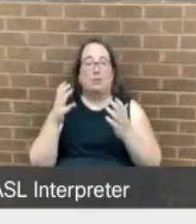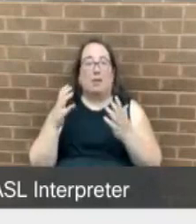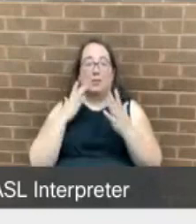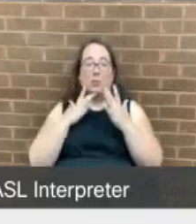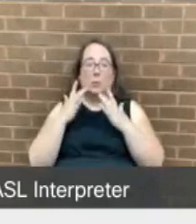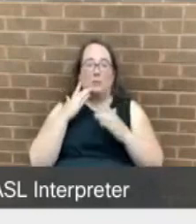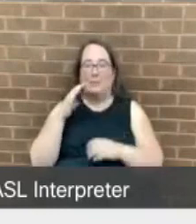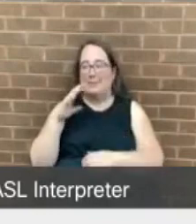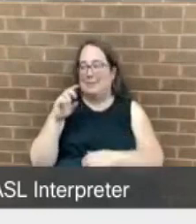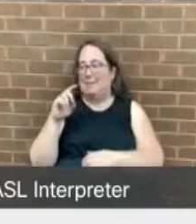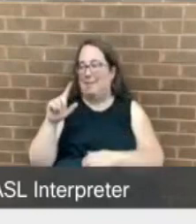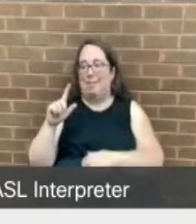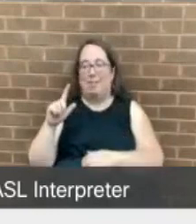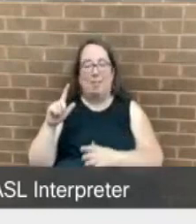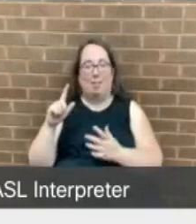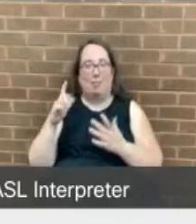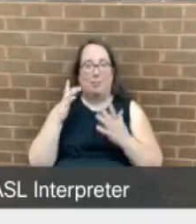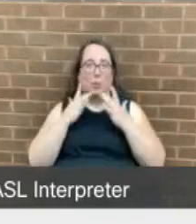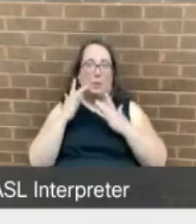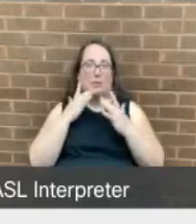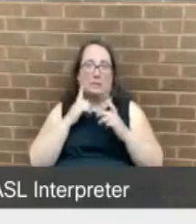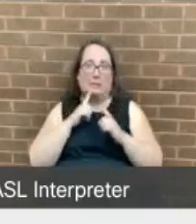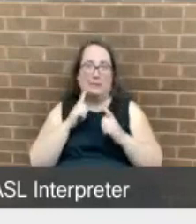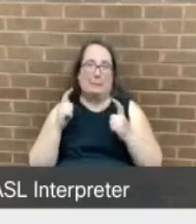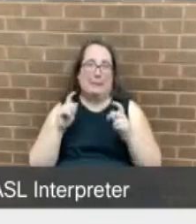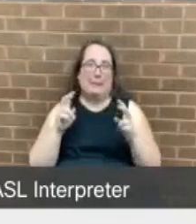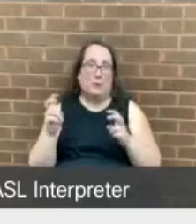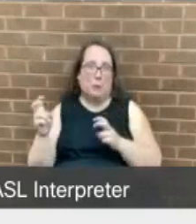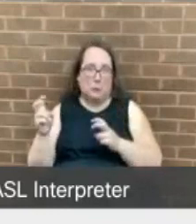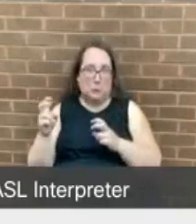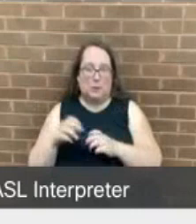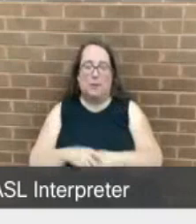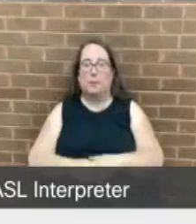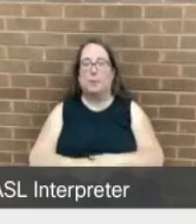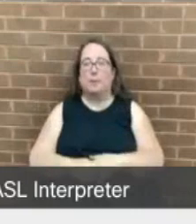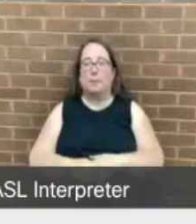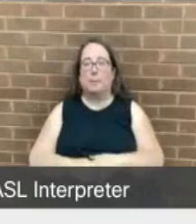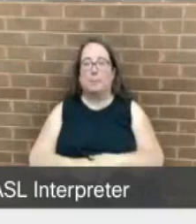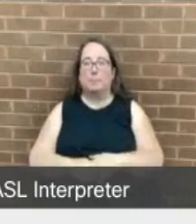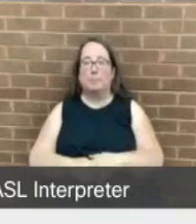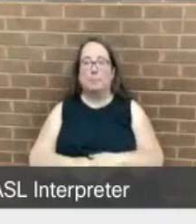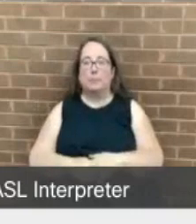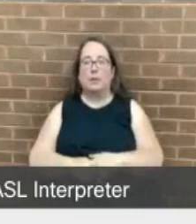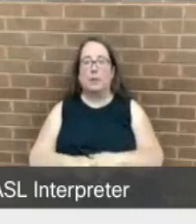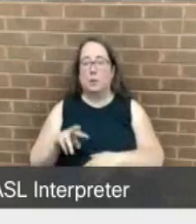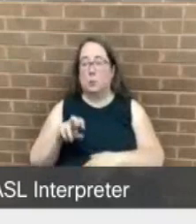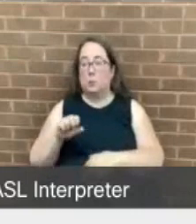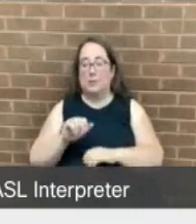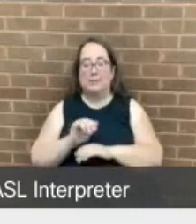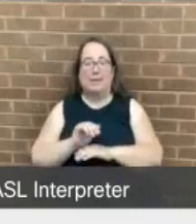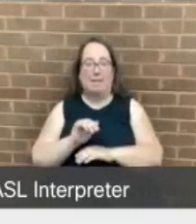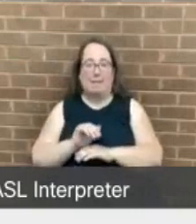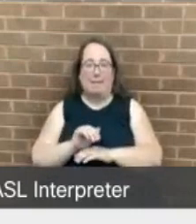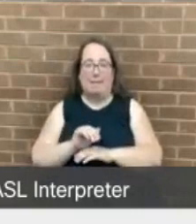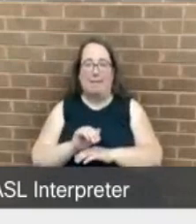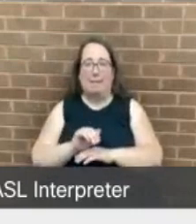CDL shortage nationwide, is a significant issue. You know, on the news tonight, they were covering a grocery store who had to